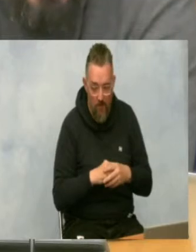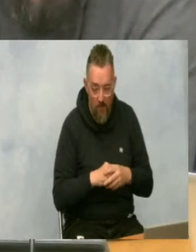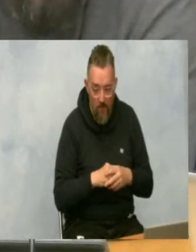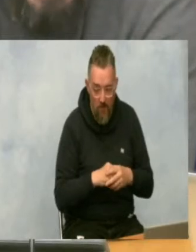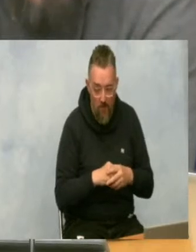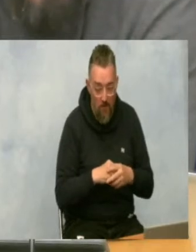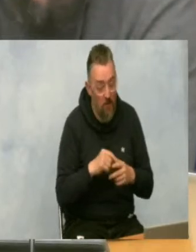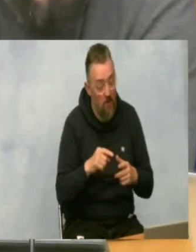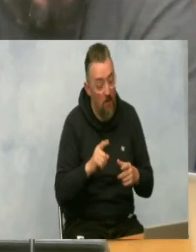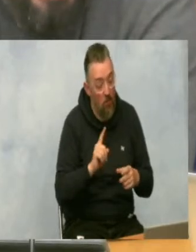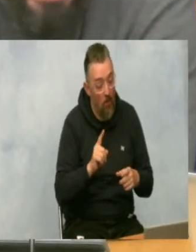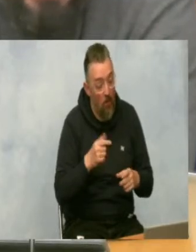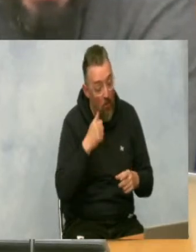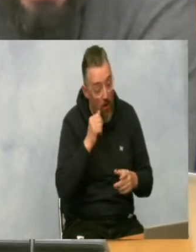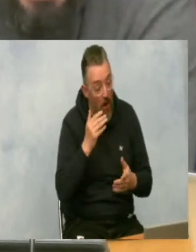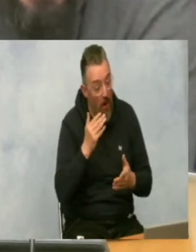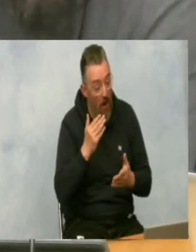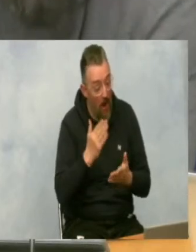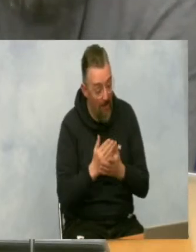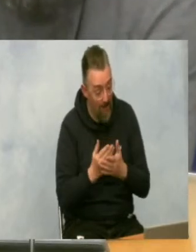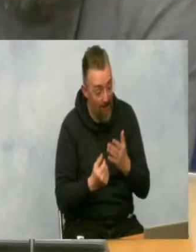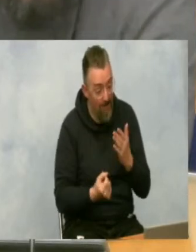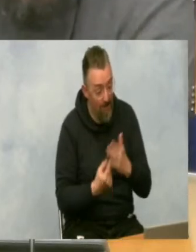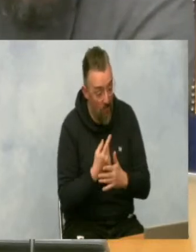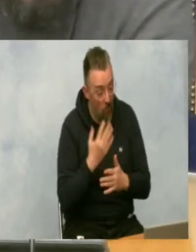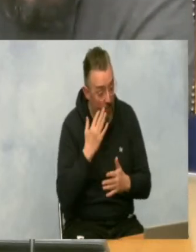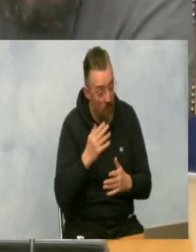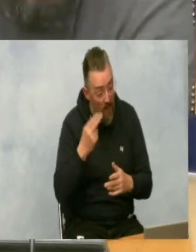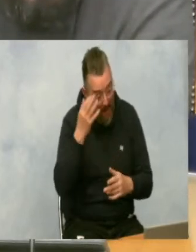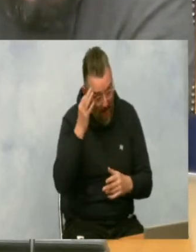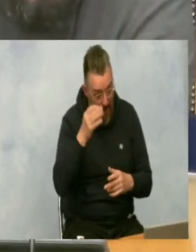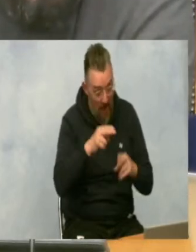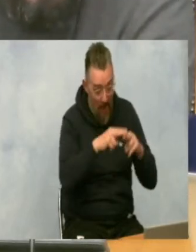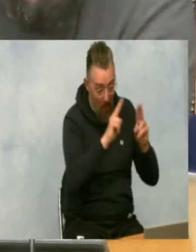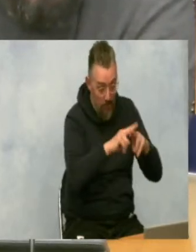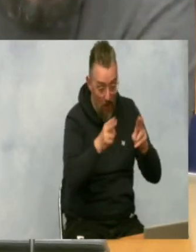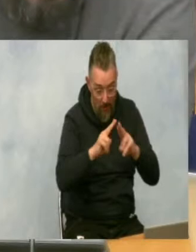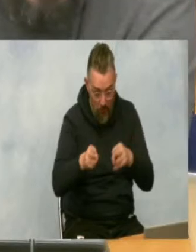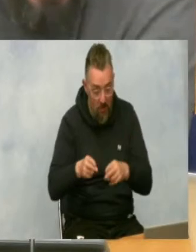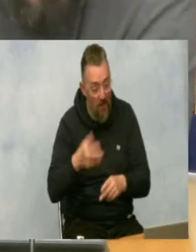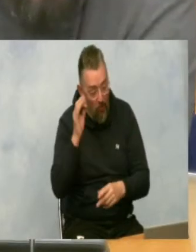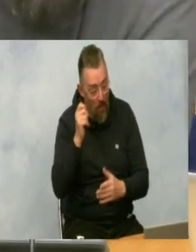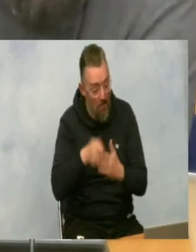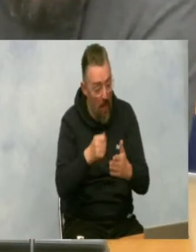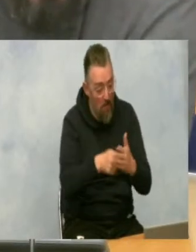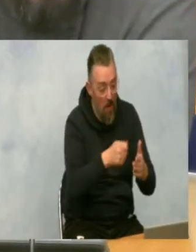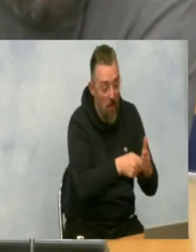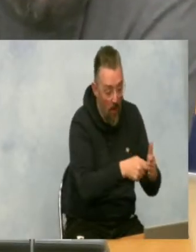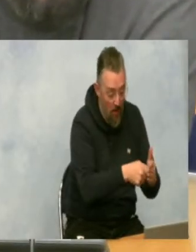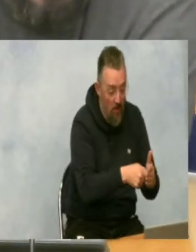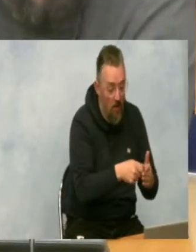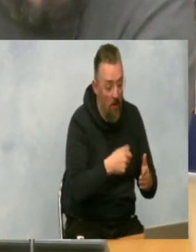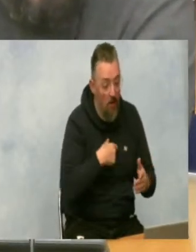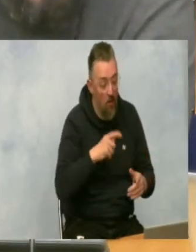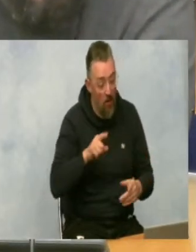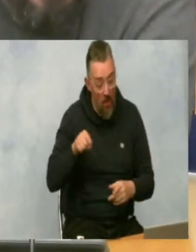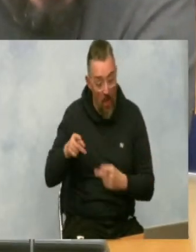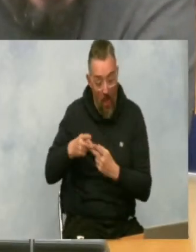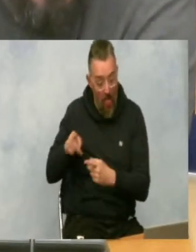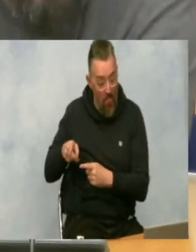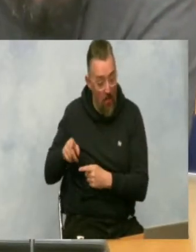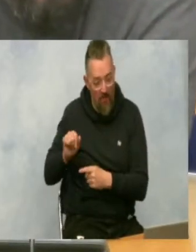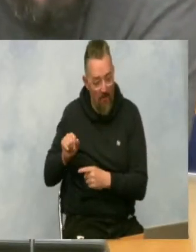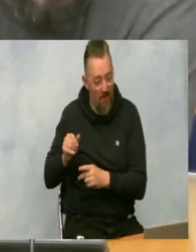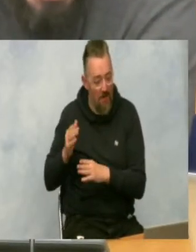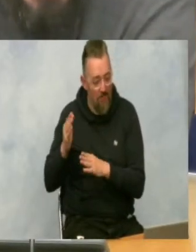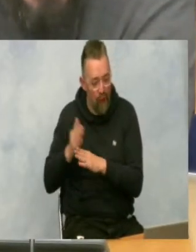Ultimately, what would be happening when the council are buying up these properties is it would be moving properties that would otherwise be privately owned